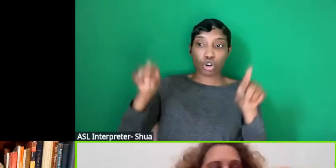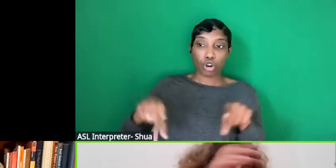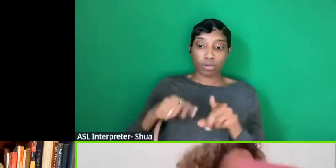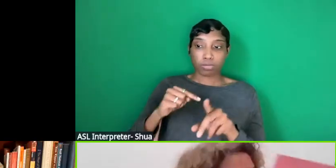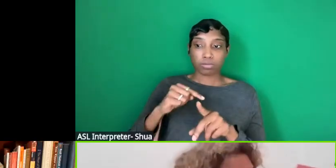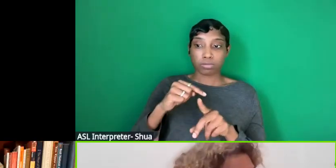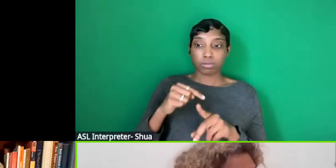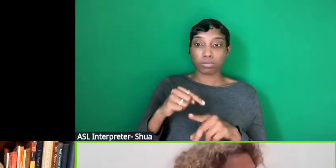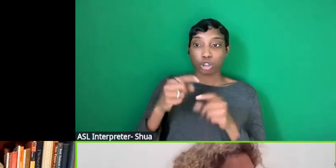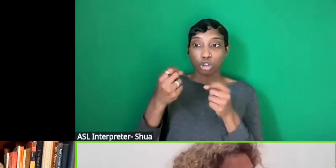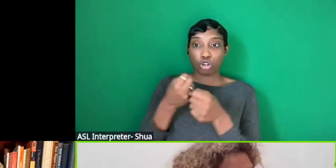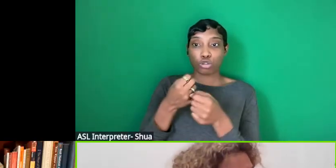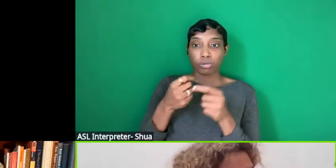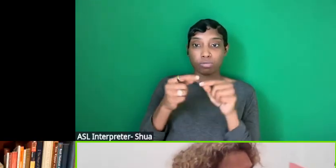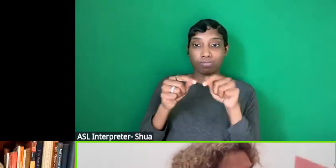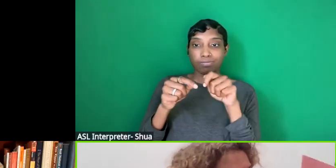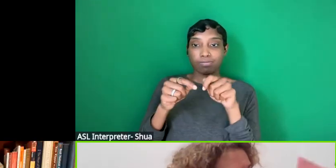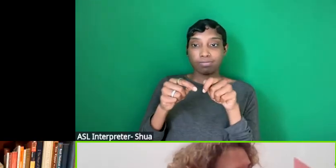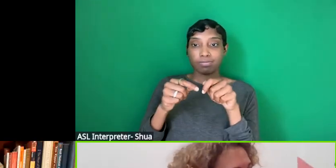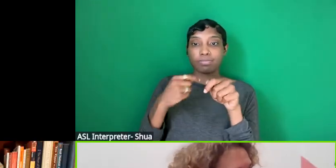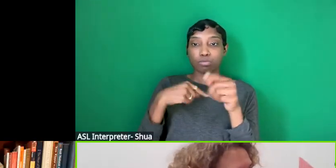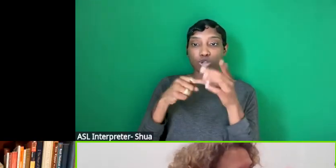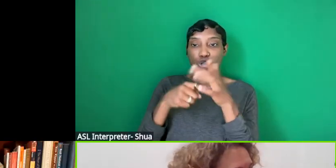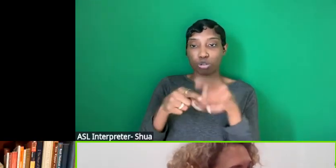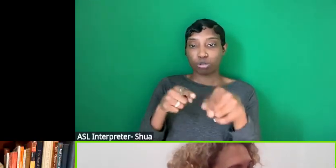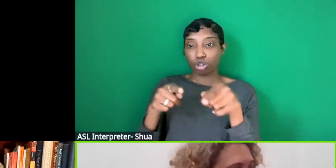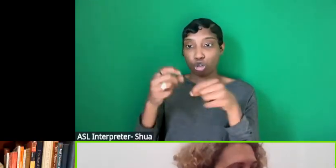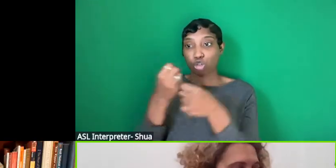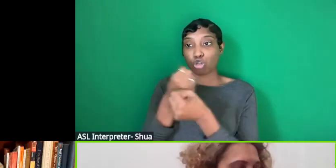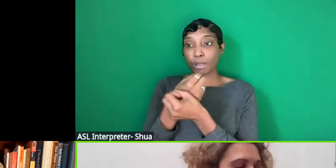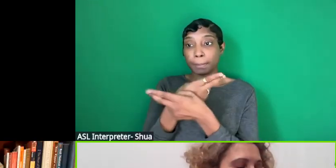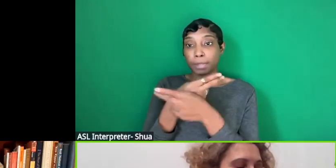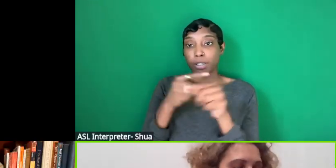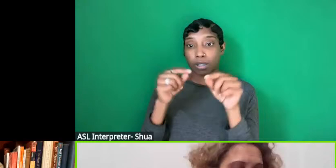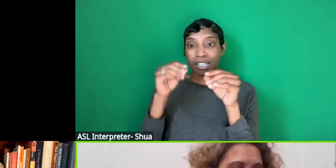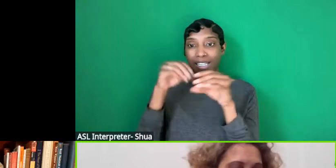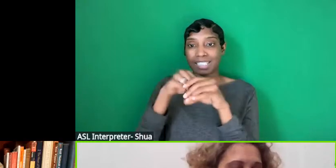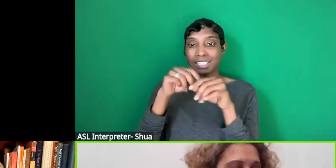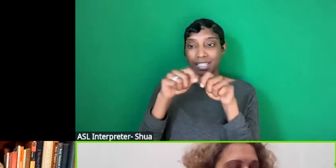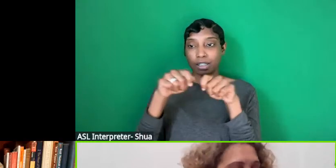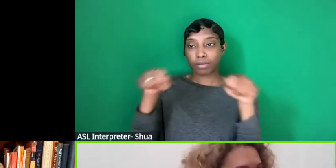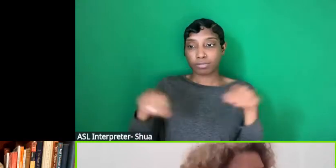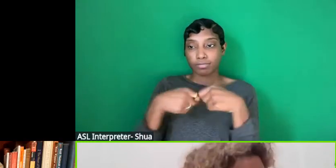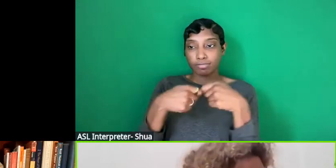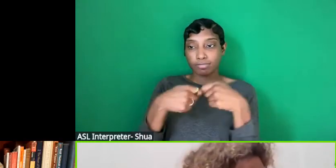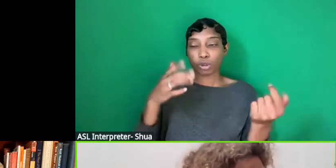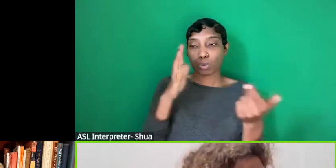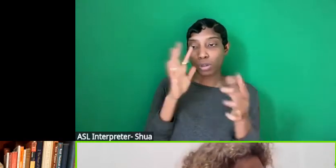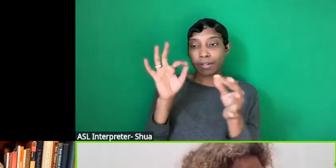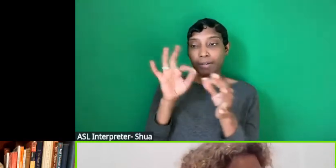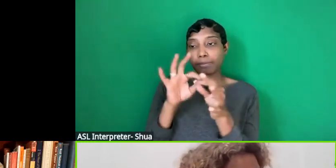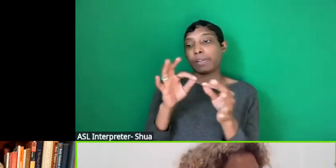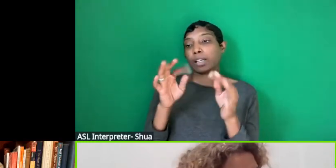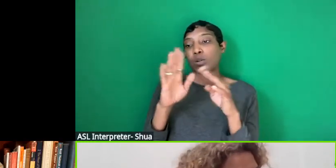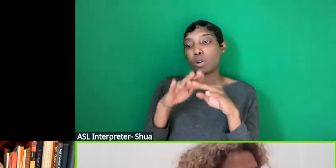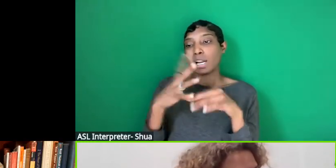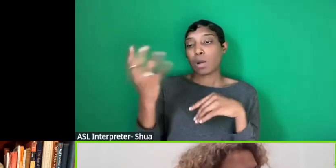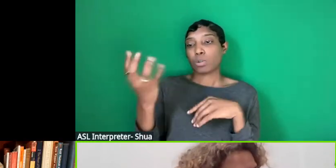Take your ribbon. I'll show you in the close-up. Just put it on the inside so that the bow is really pretty on the outside.